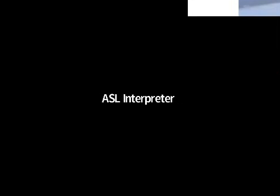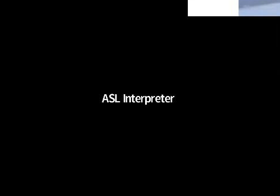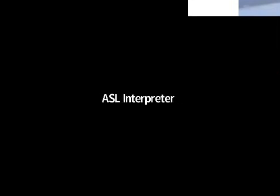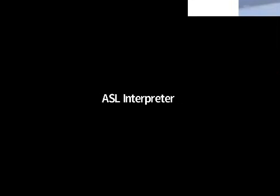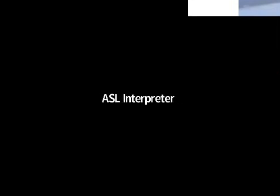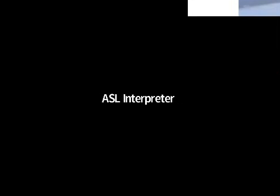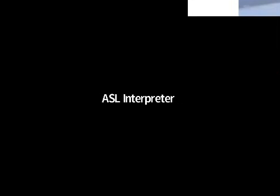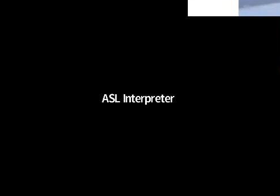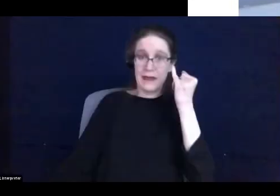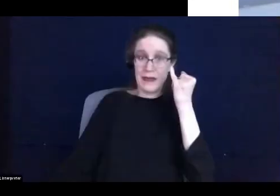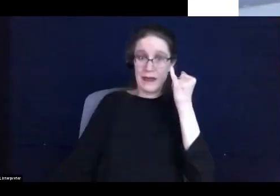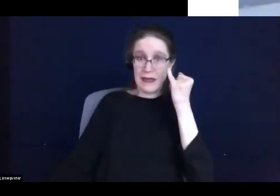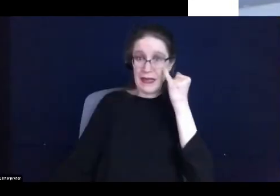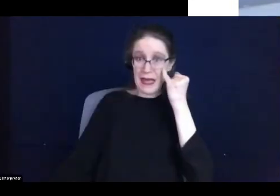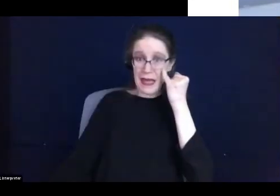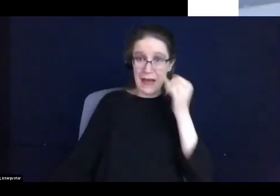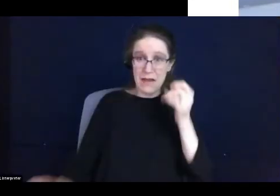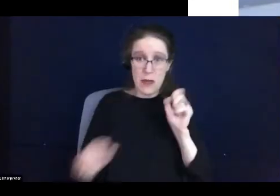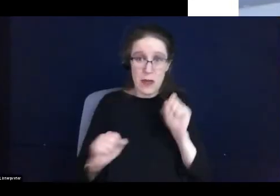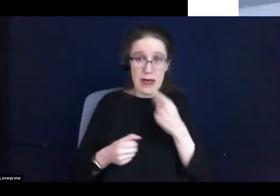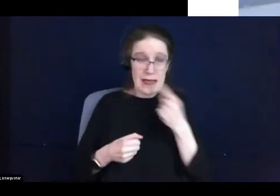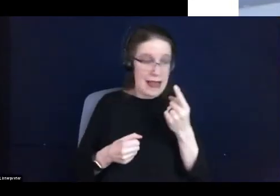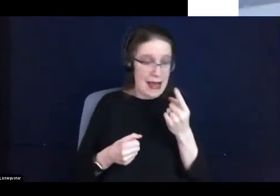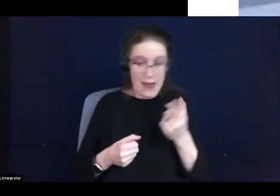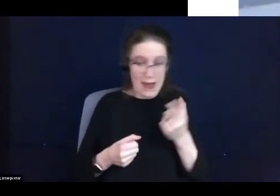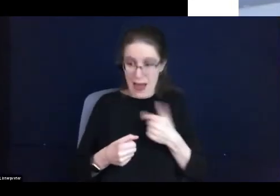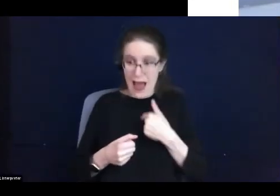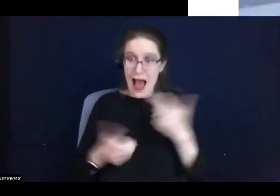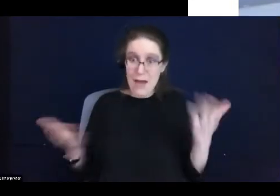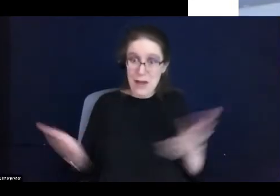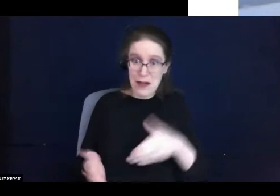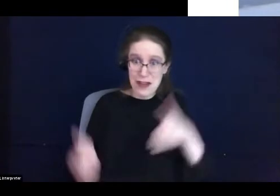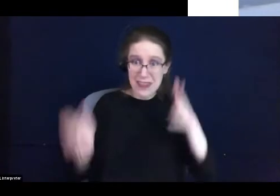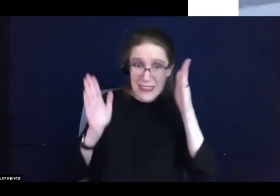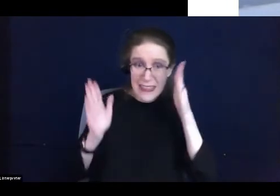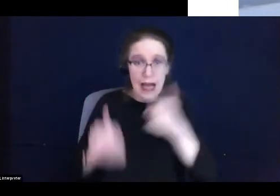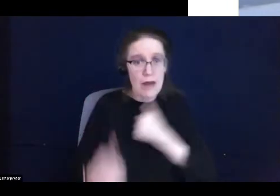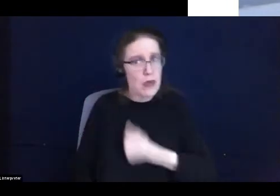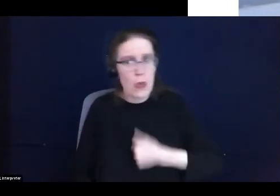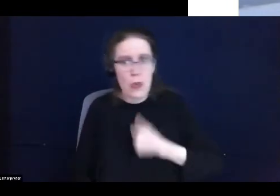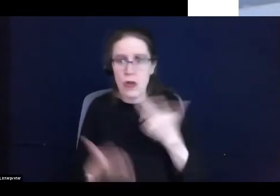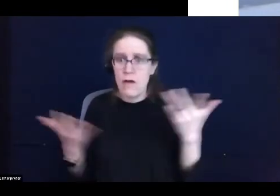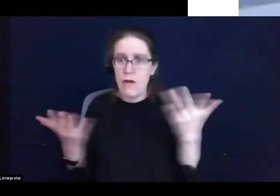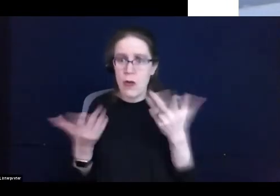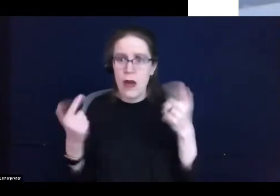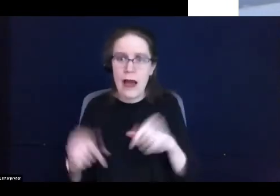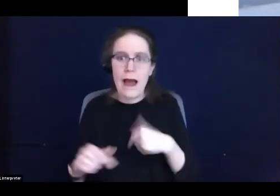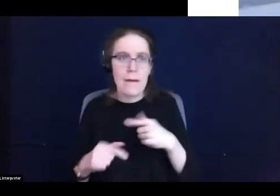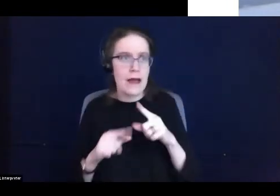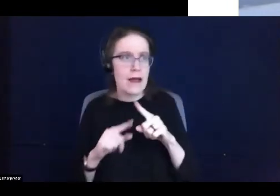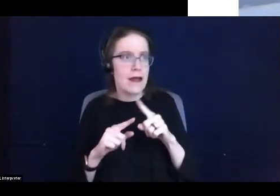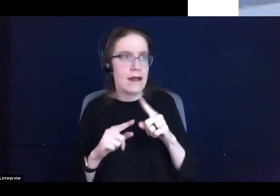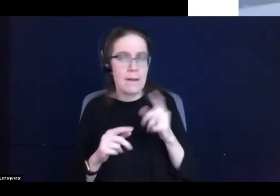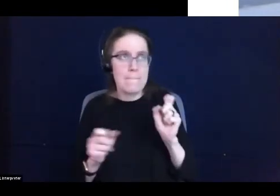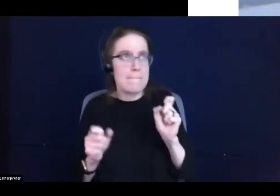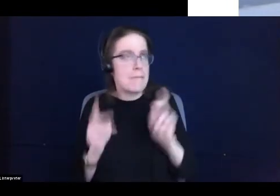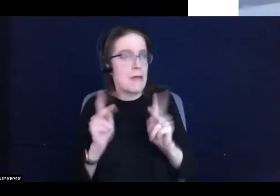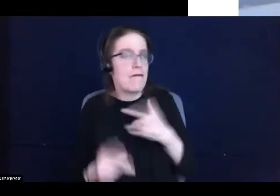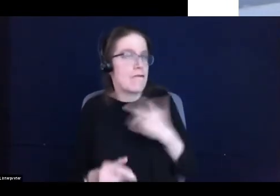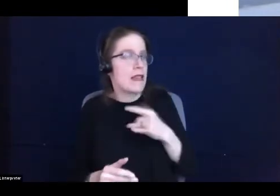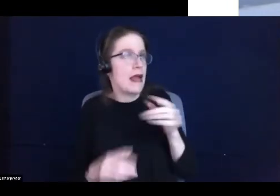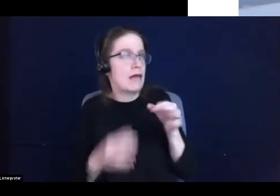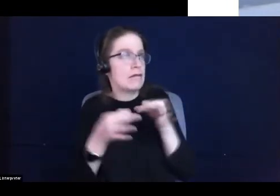"Hey, I am here to listen to you. I'm so sorry for what happened, and I'm here." that is a great place to